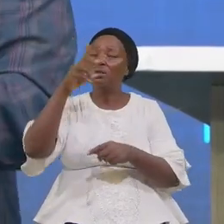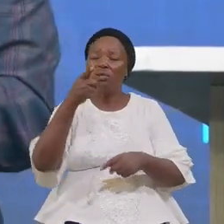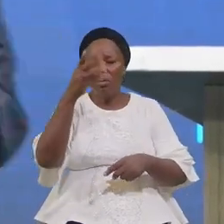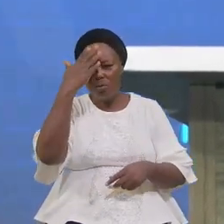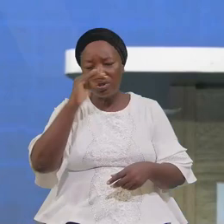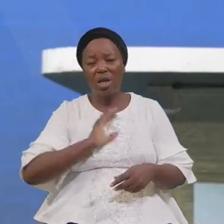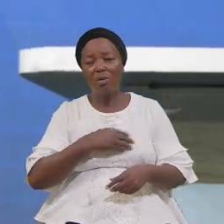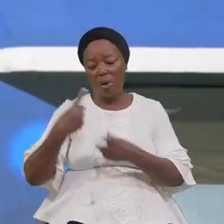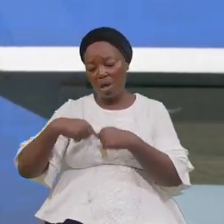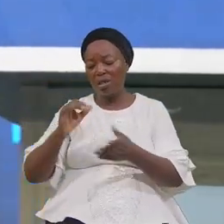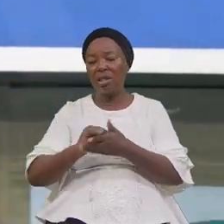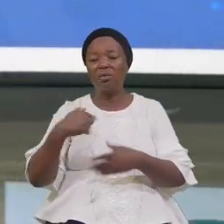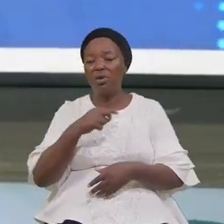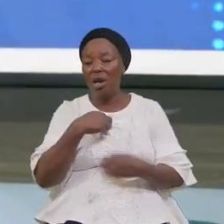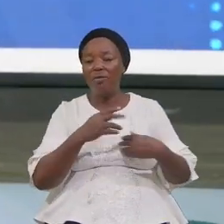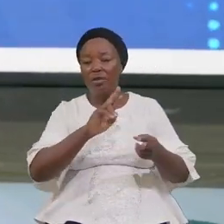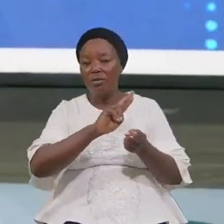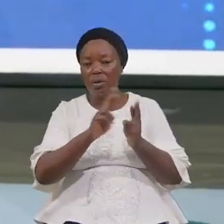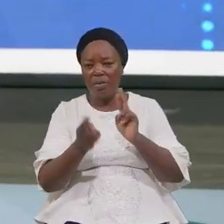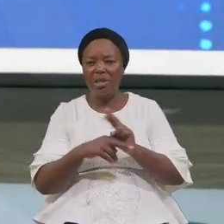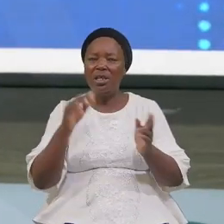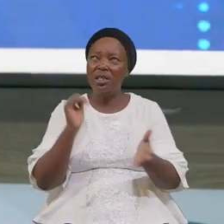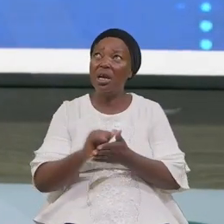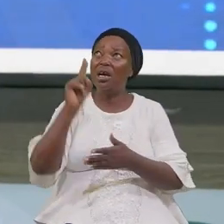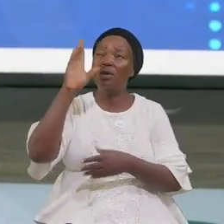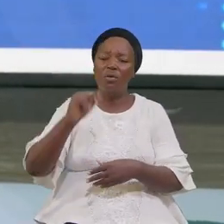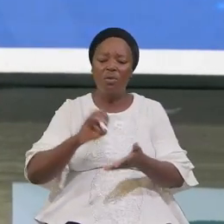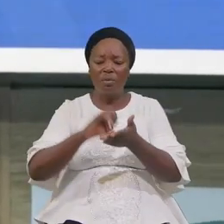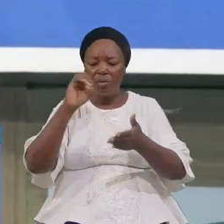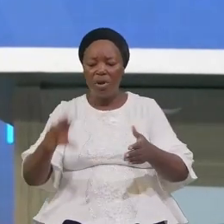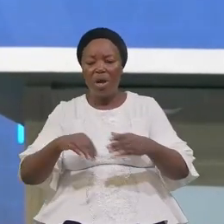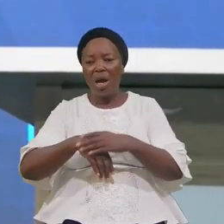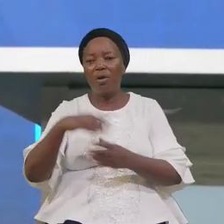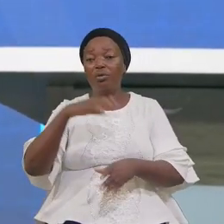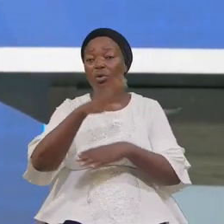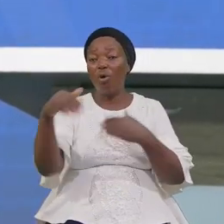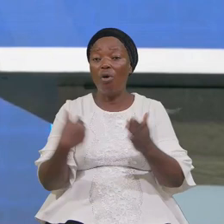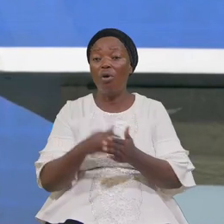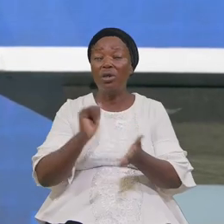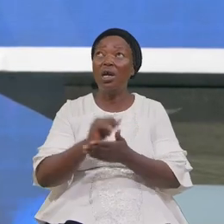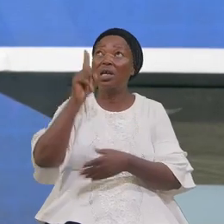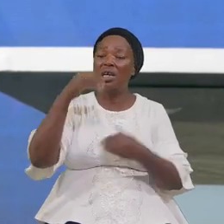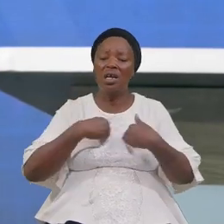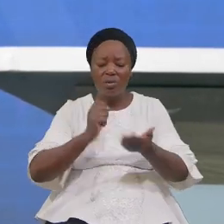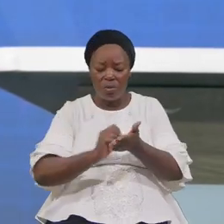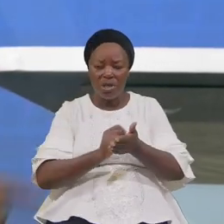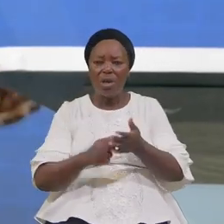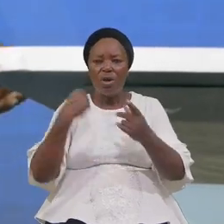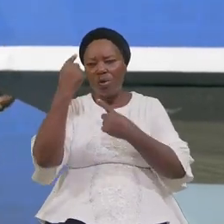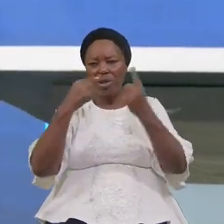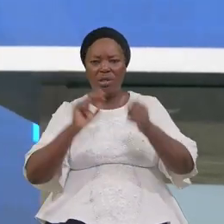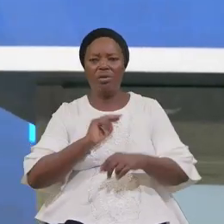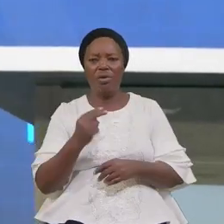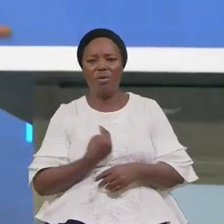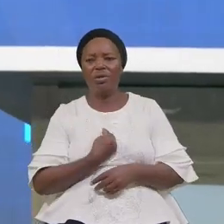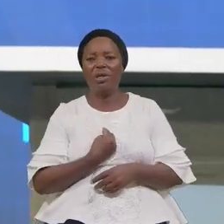have repented, that he will blot out all that he has written concerning us in